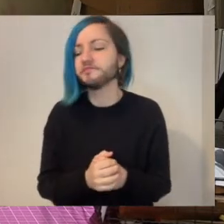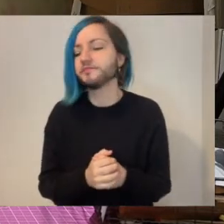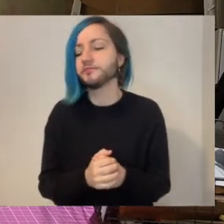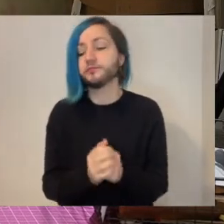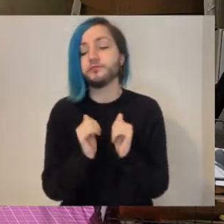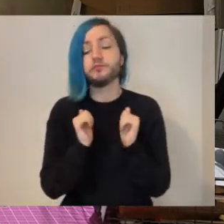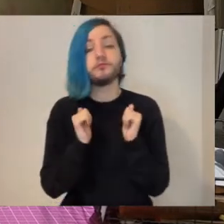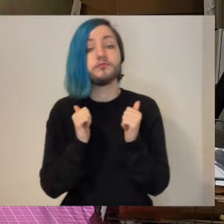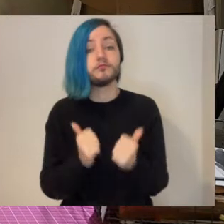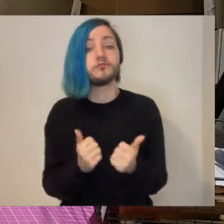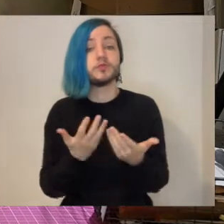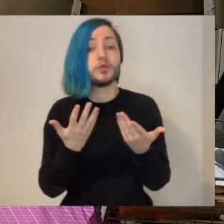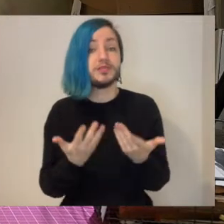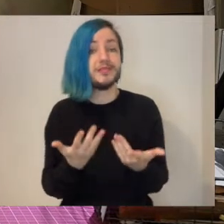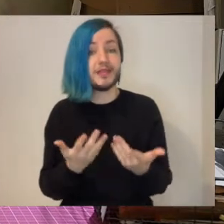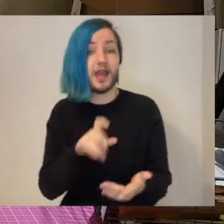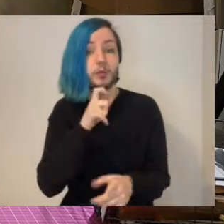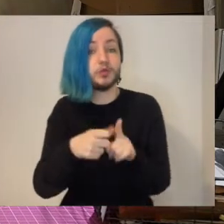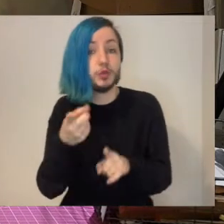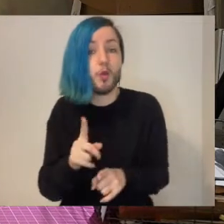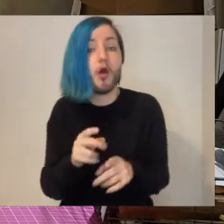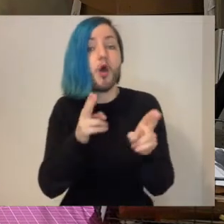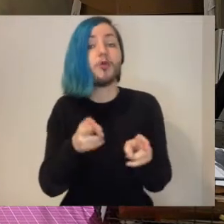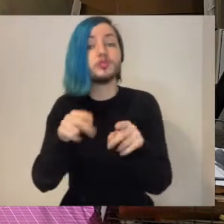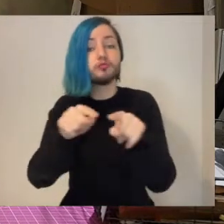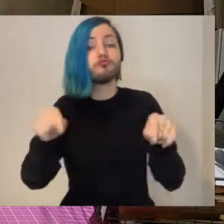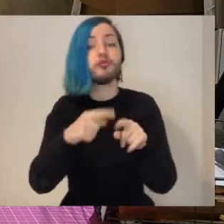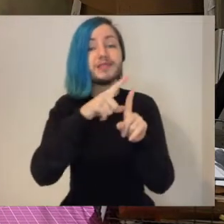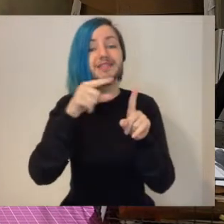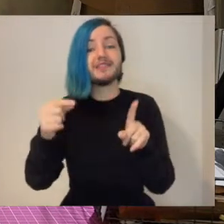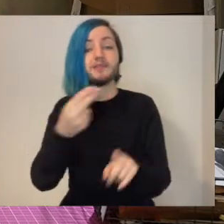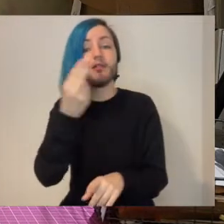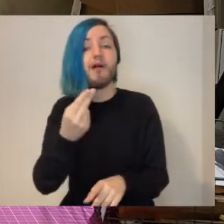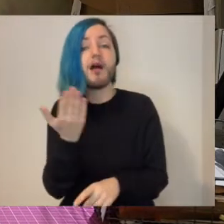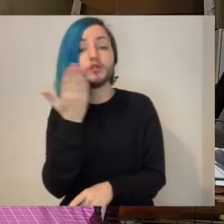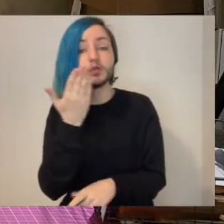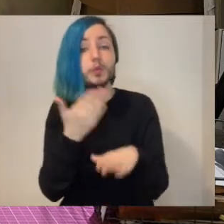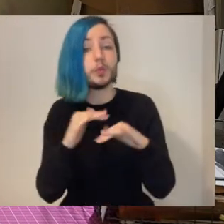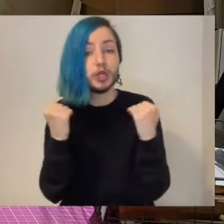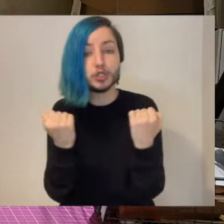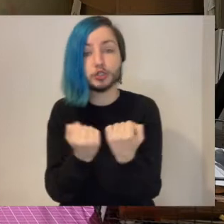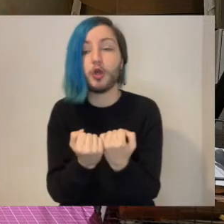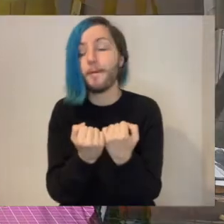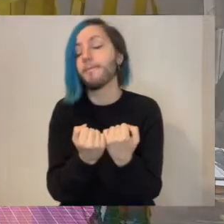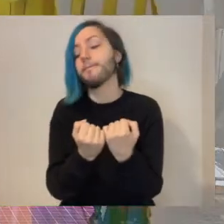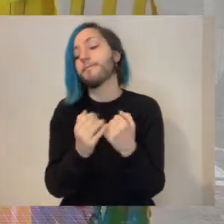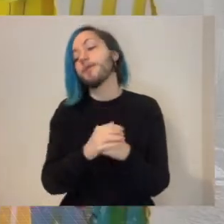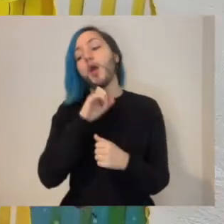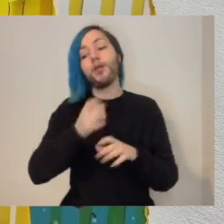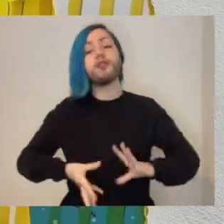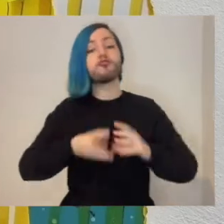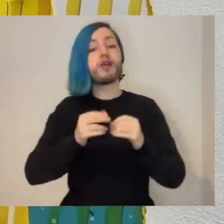So today, I'm going to do a hospital rooms digital, part of the digital art school, and I'm going to